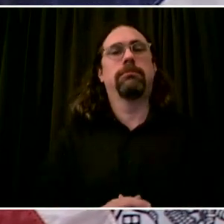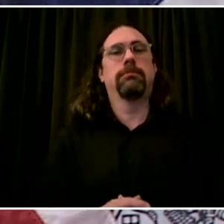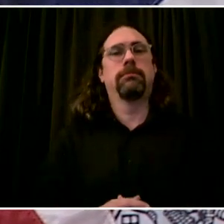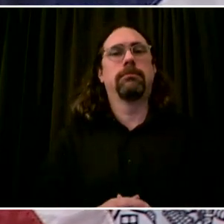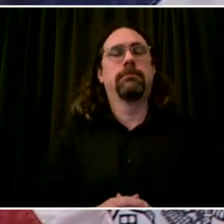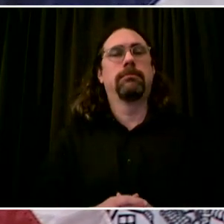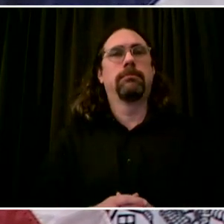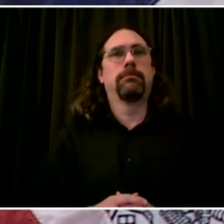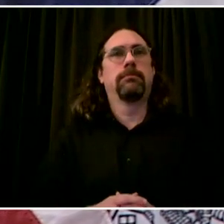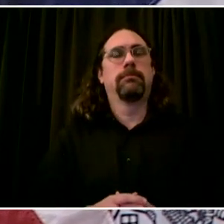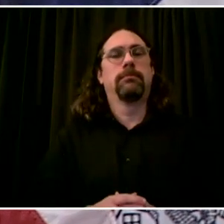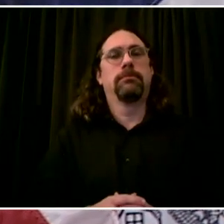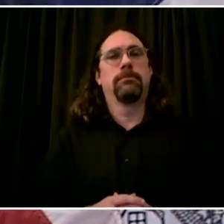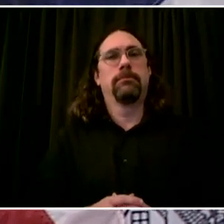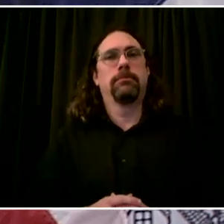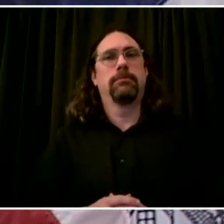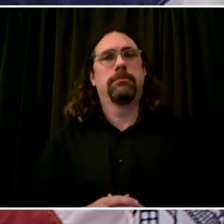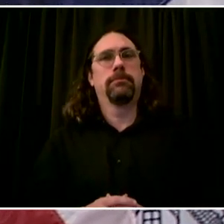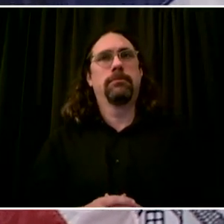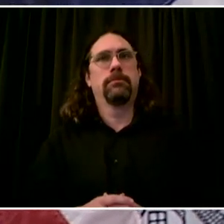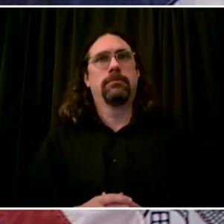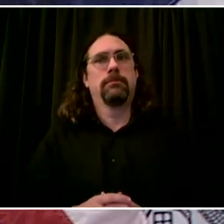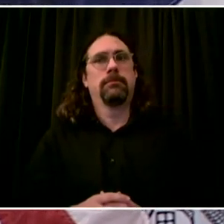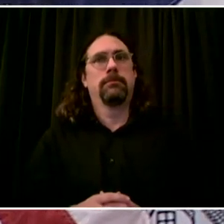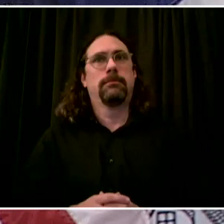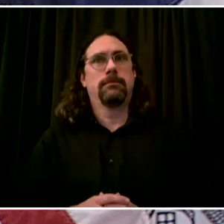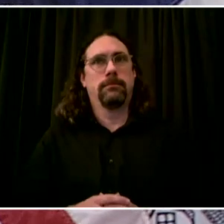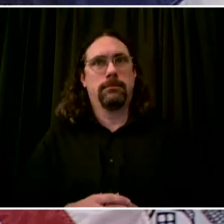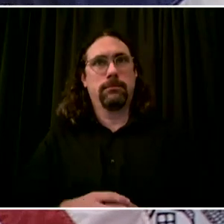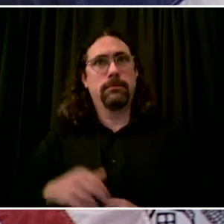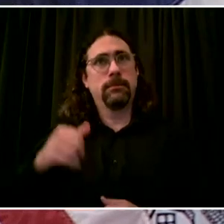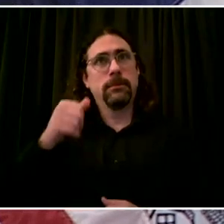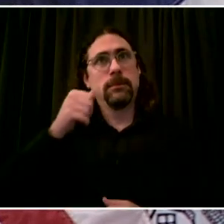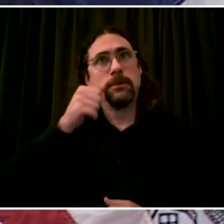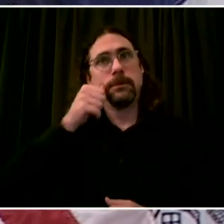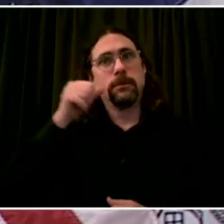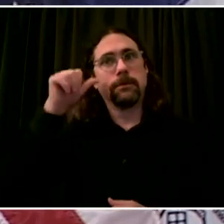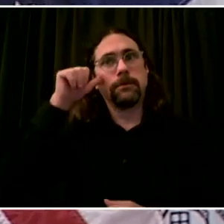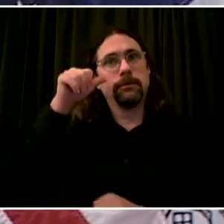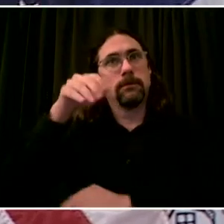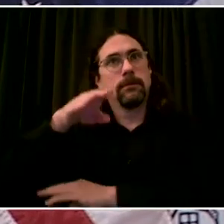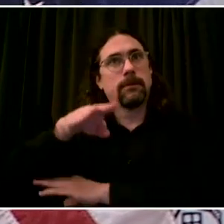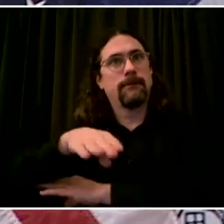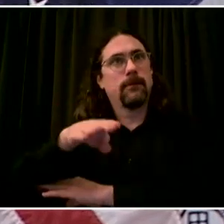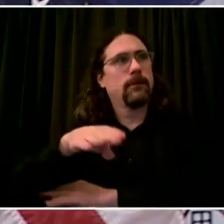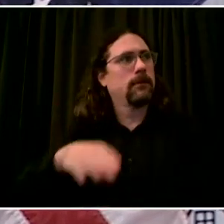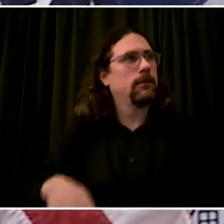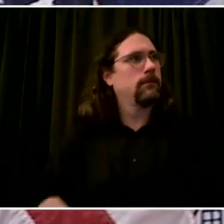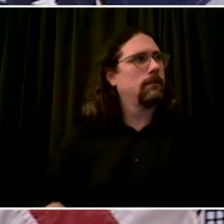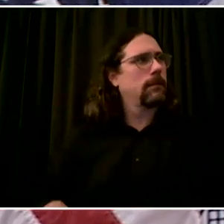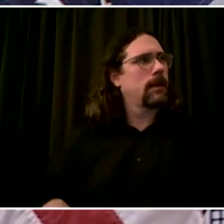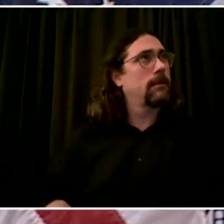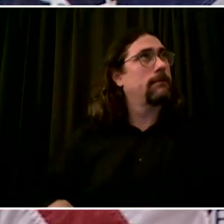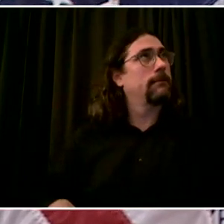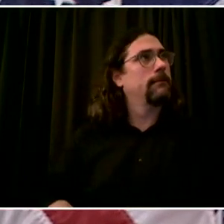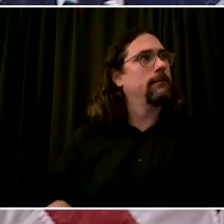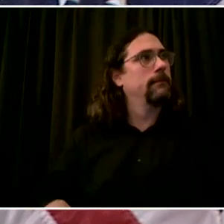Yesterday afternoon, my wife, Charlene, and I went to a very moving